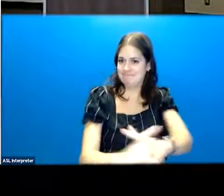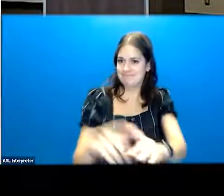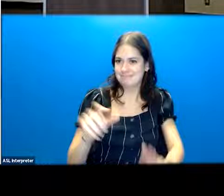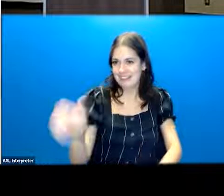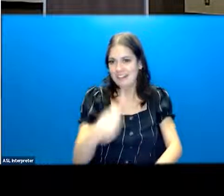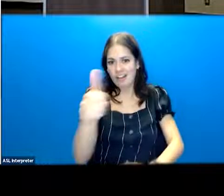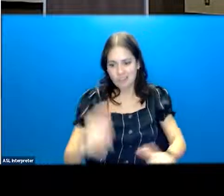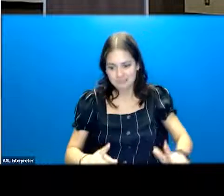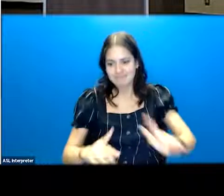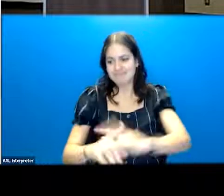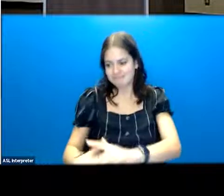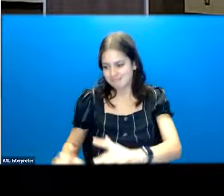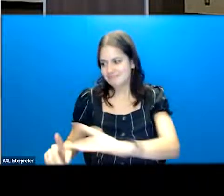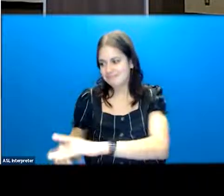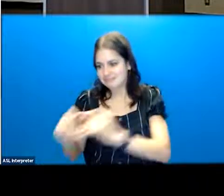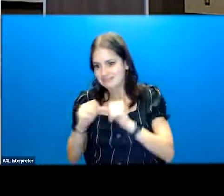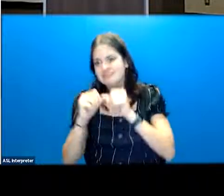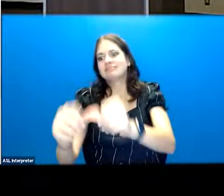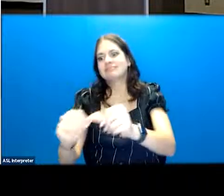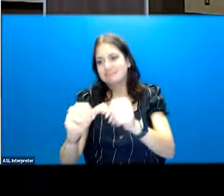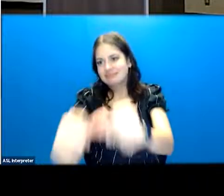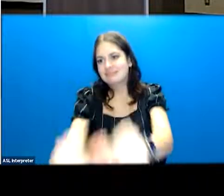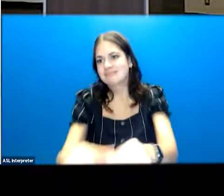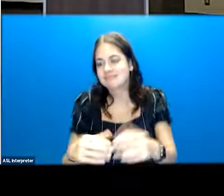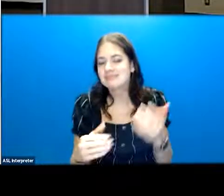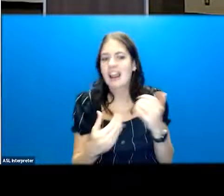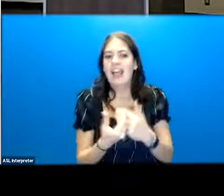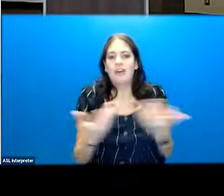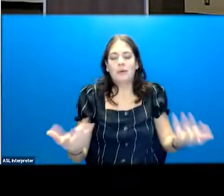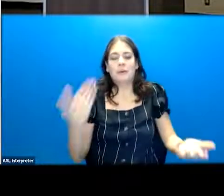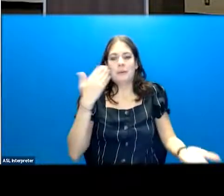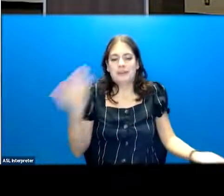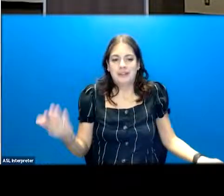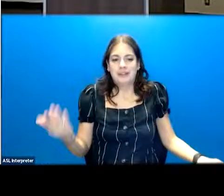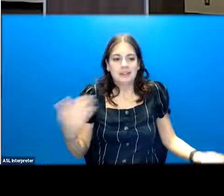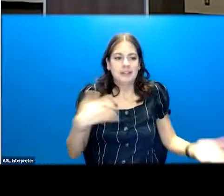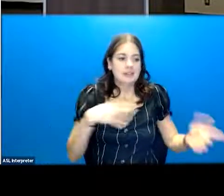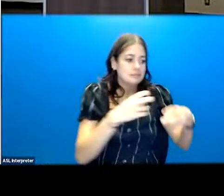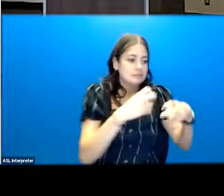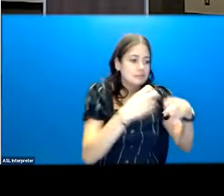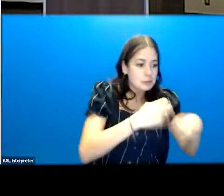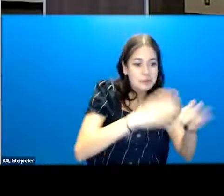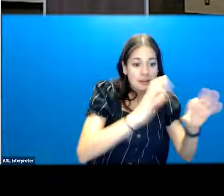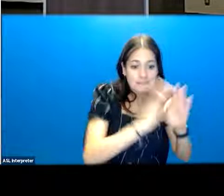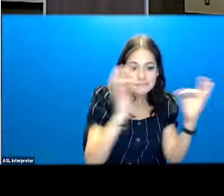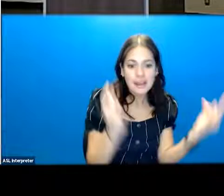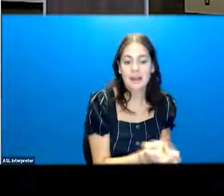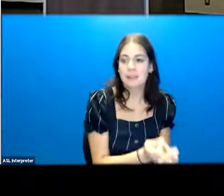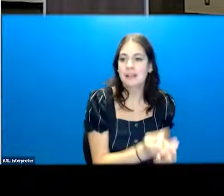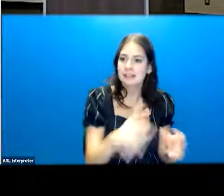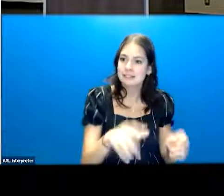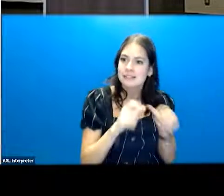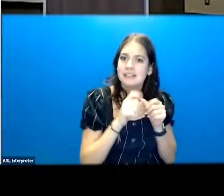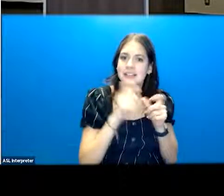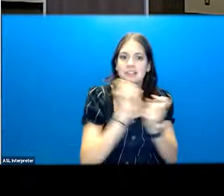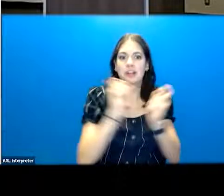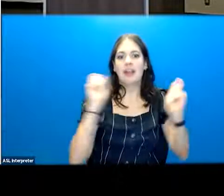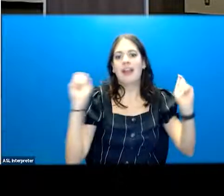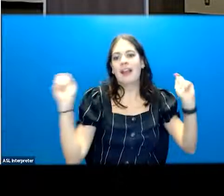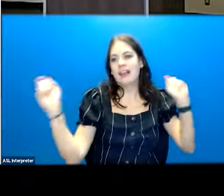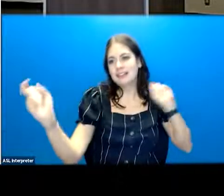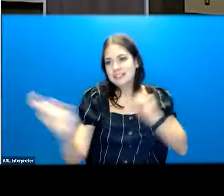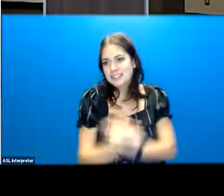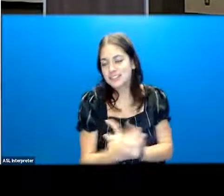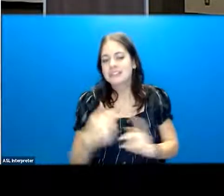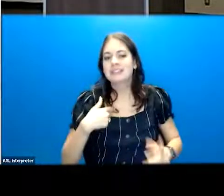else pops up. And how do you compete with issues within a family unit that keep changing,